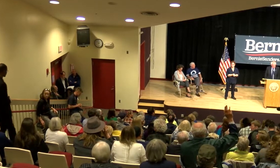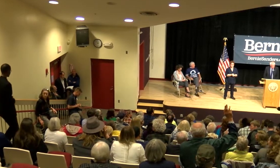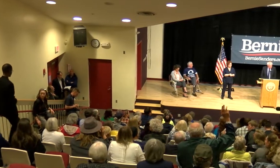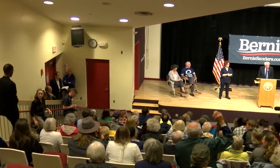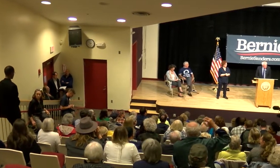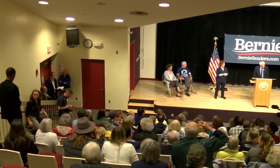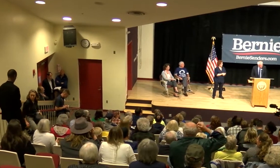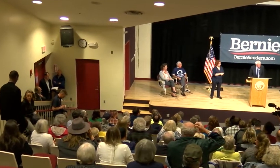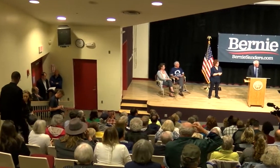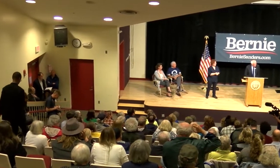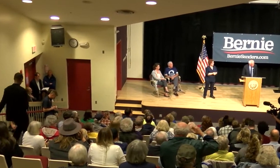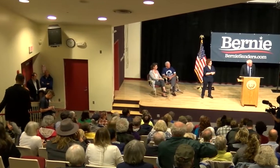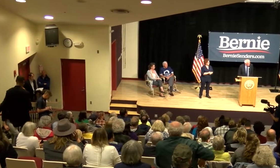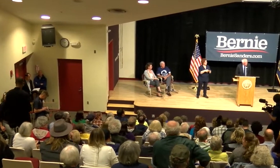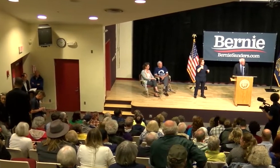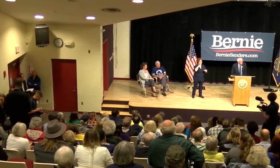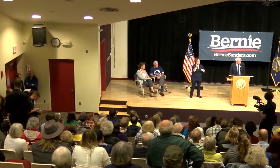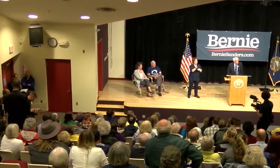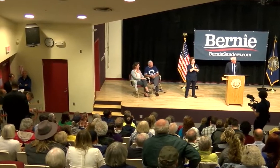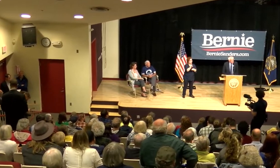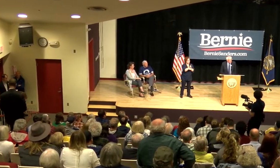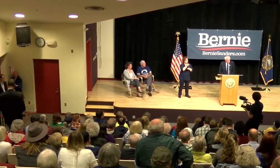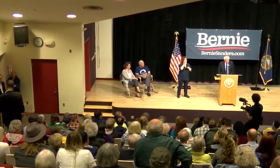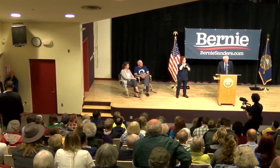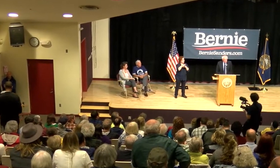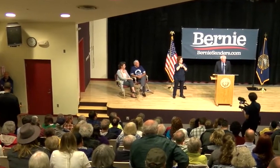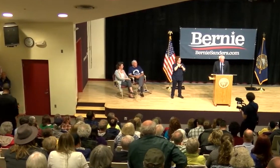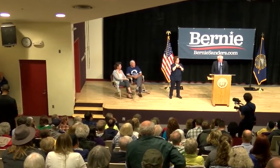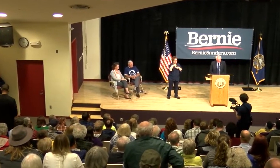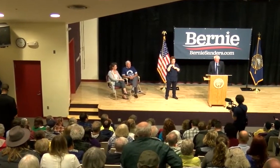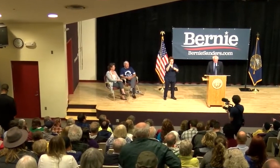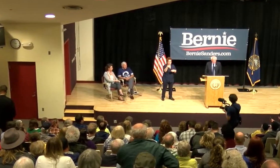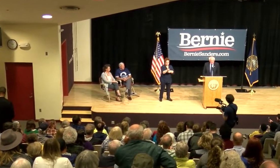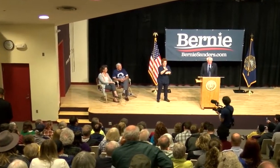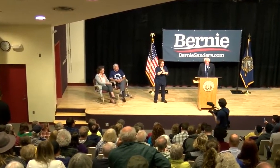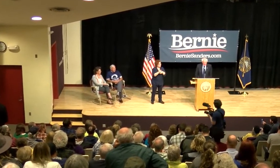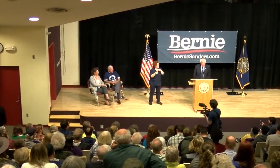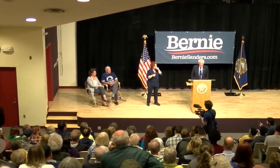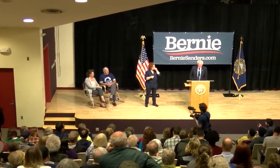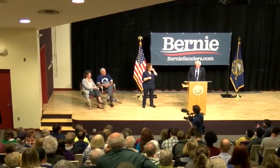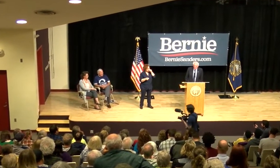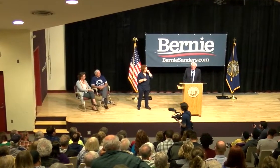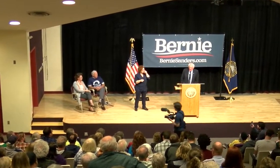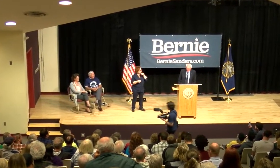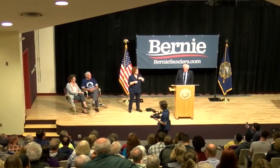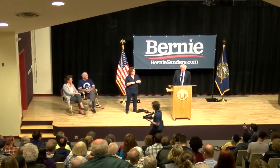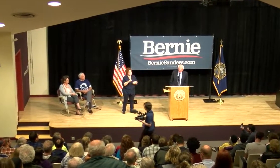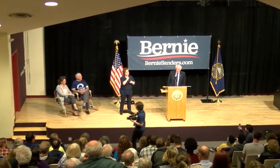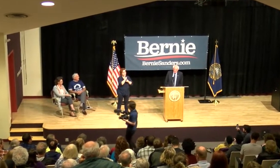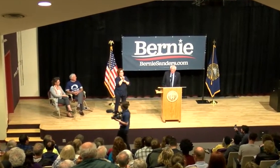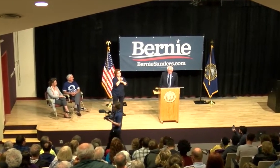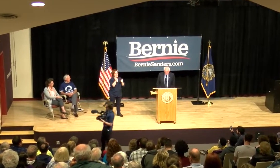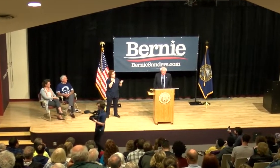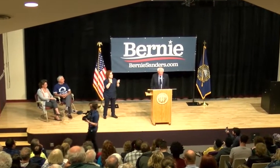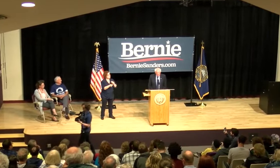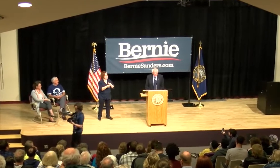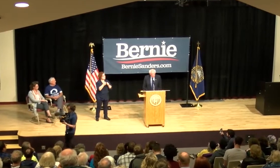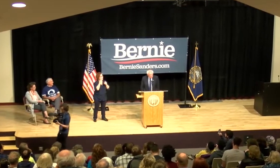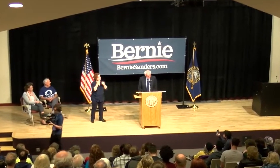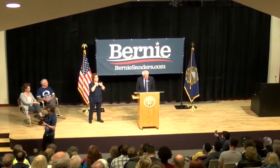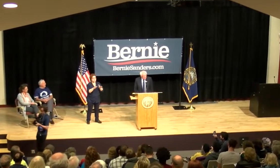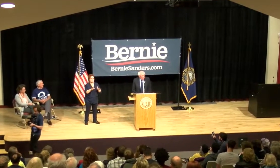Well, I use a word that I've not used before. I call it climate change and the loss